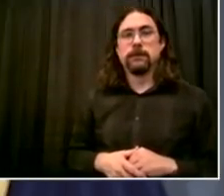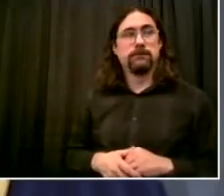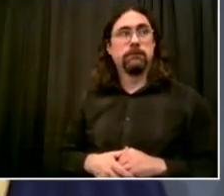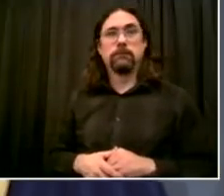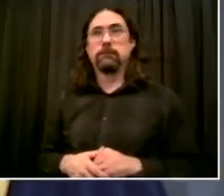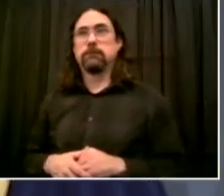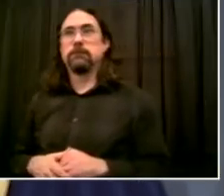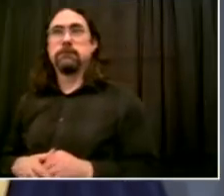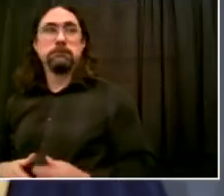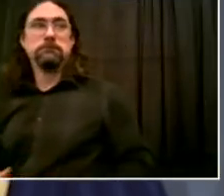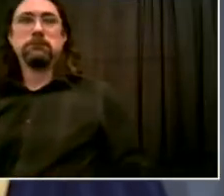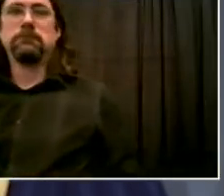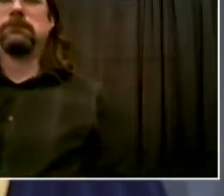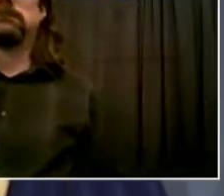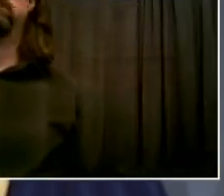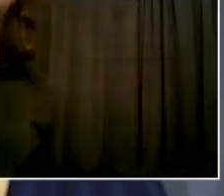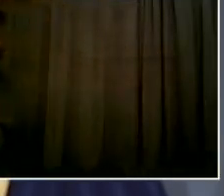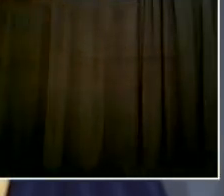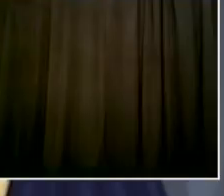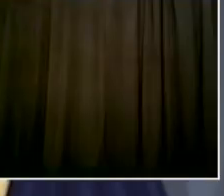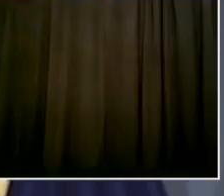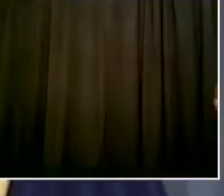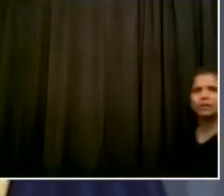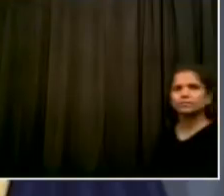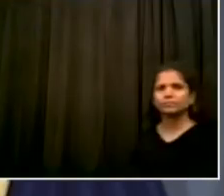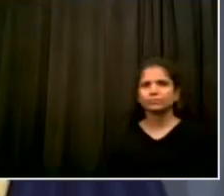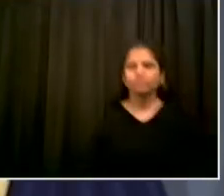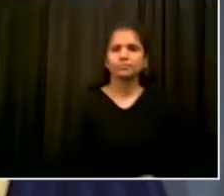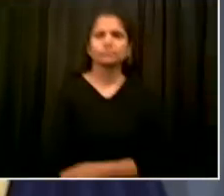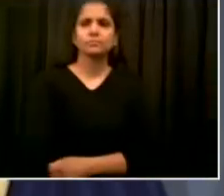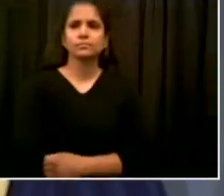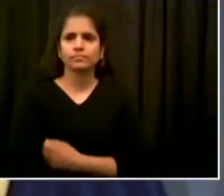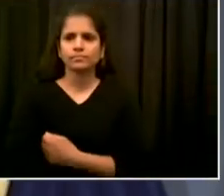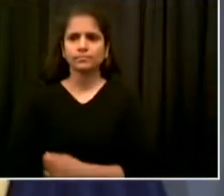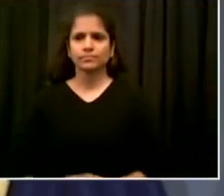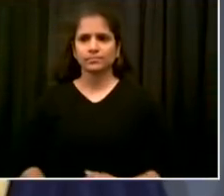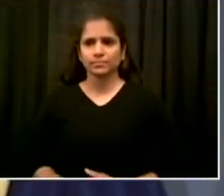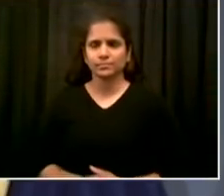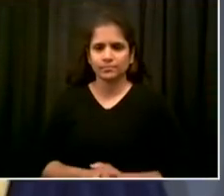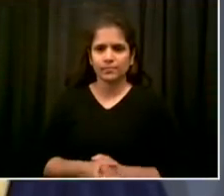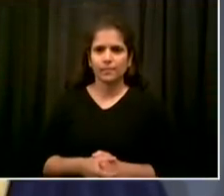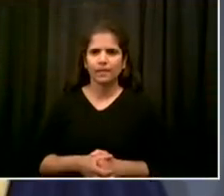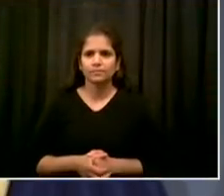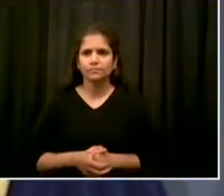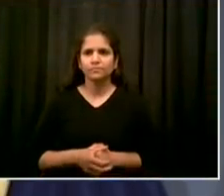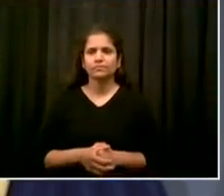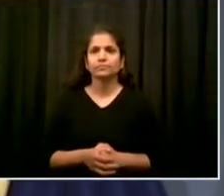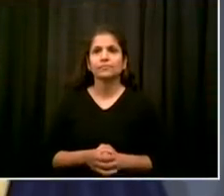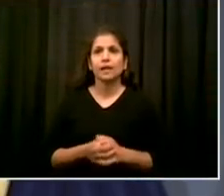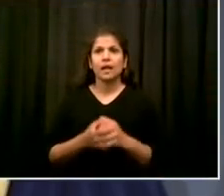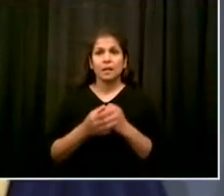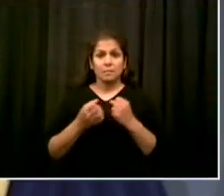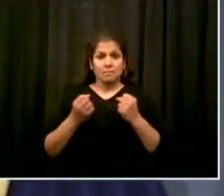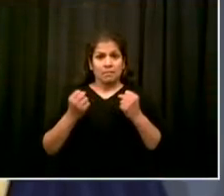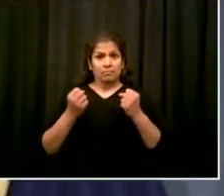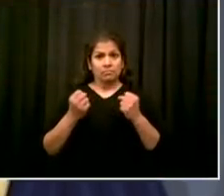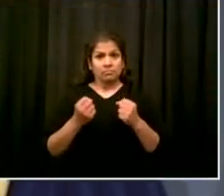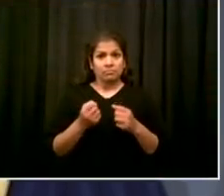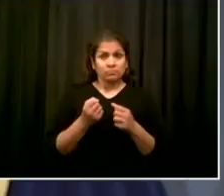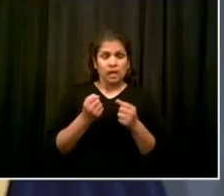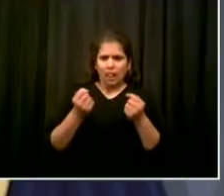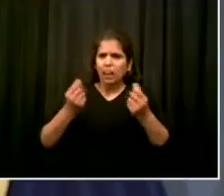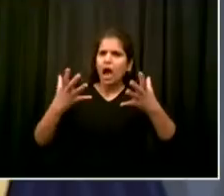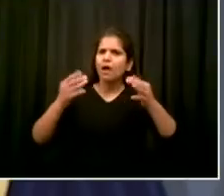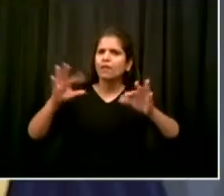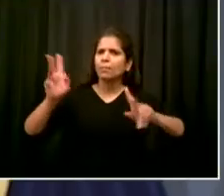and the landlord both have kind of anxiety right now because a lot of people, they're not paying, and the landlord doesn't pay the